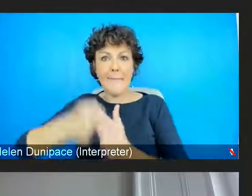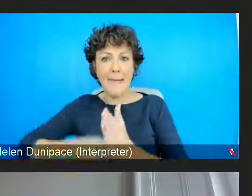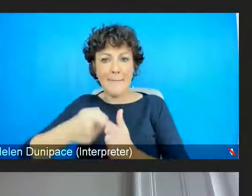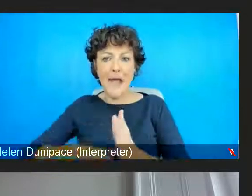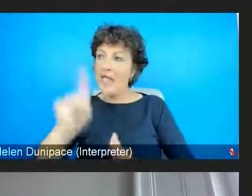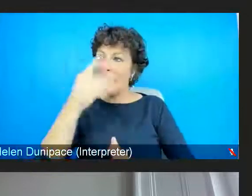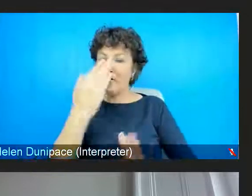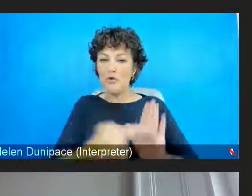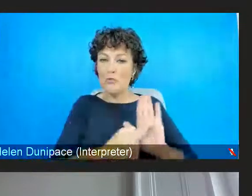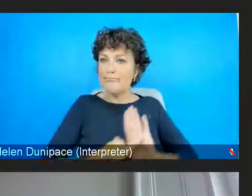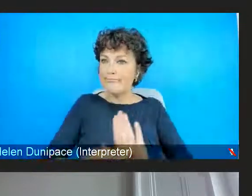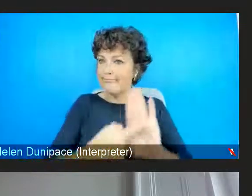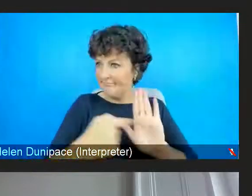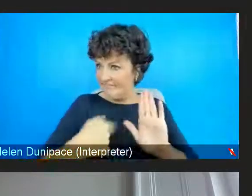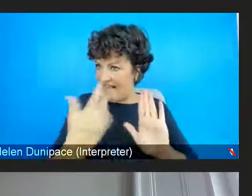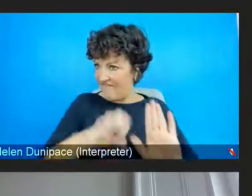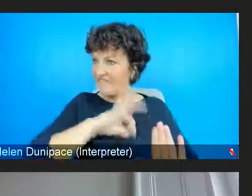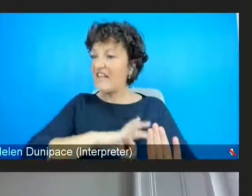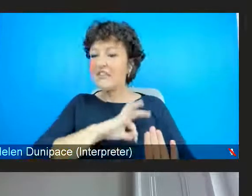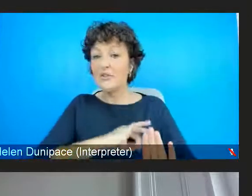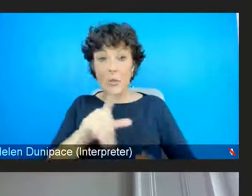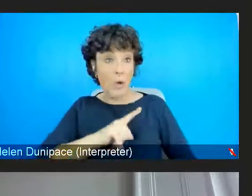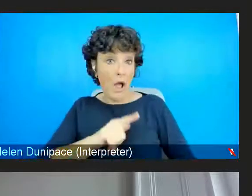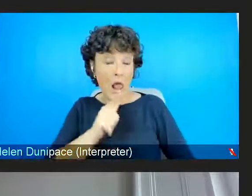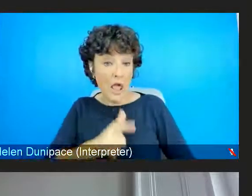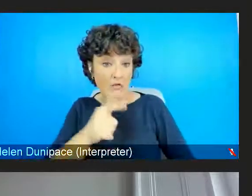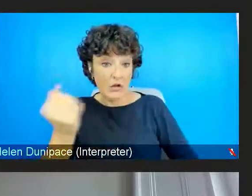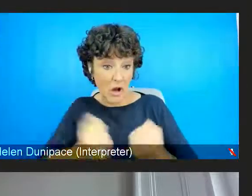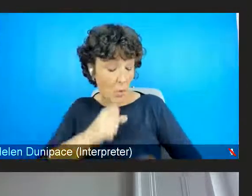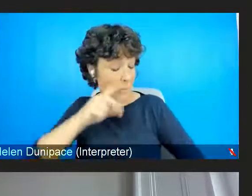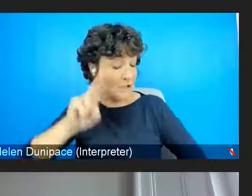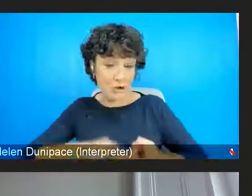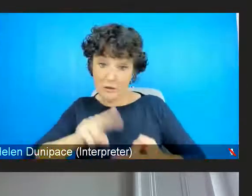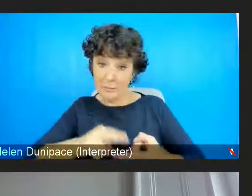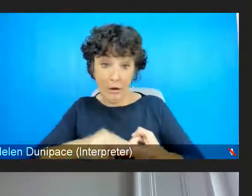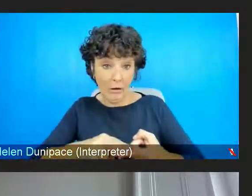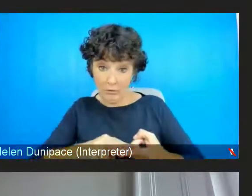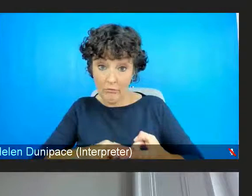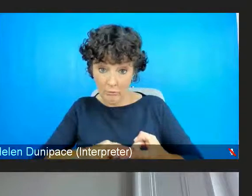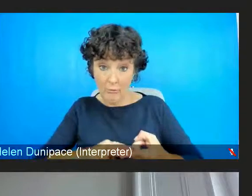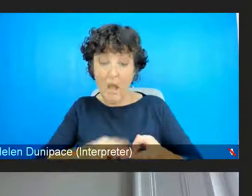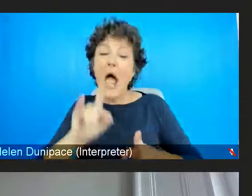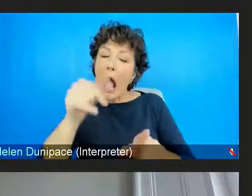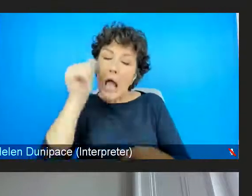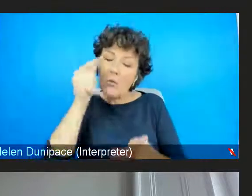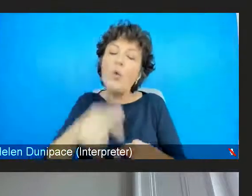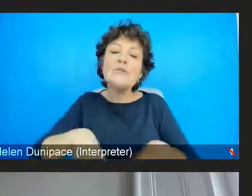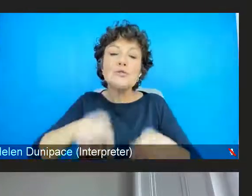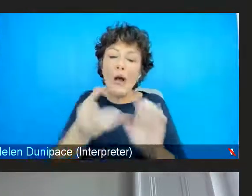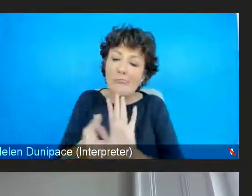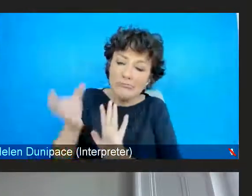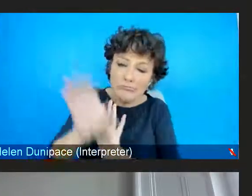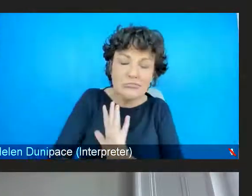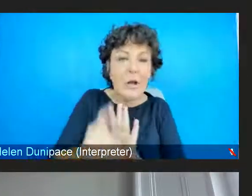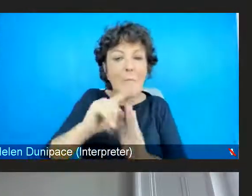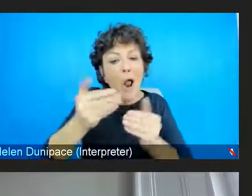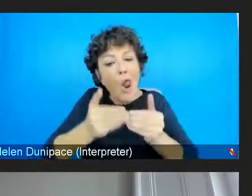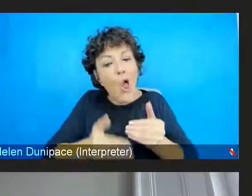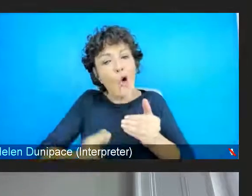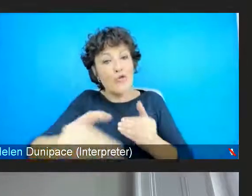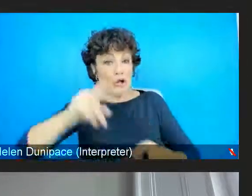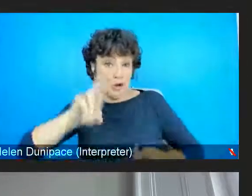are advantages, because, you know, an electric car, you'll be cheaper to run initially. It's obviously cost you money, but, you know, it's going to be cheaper to